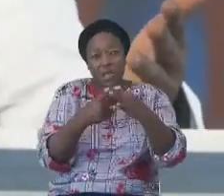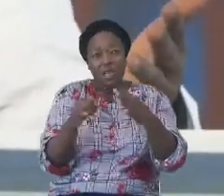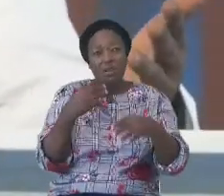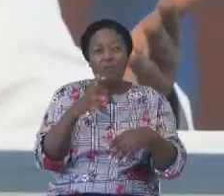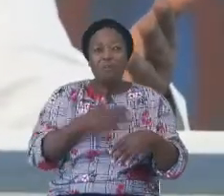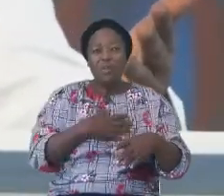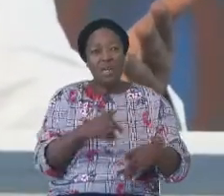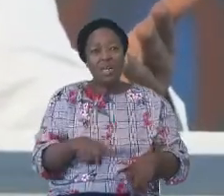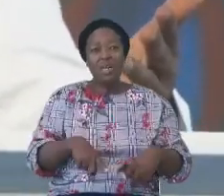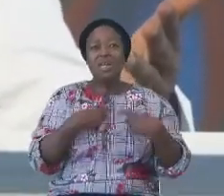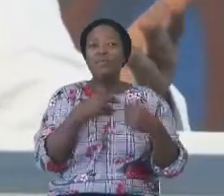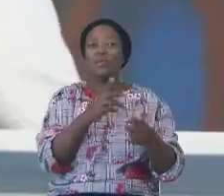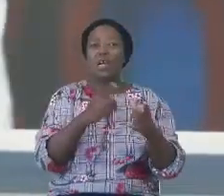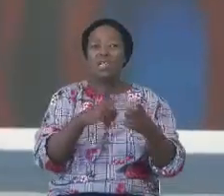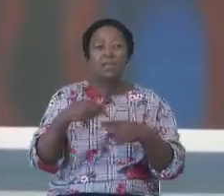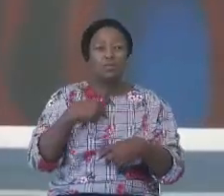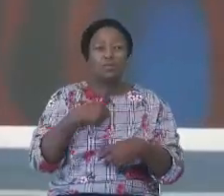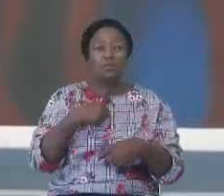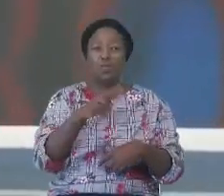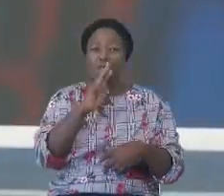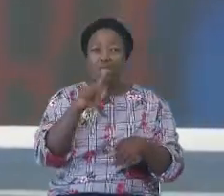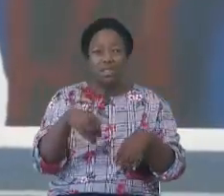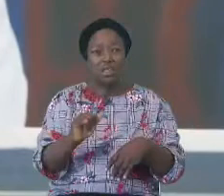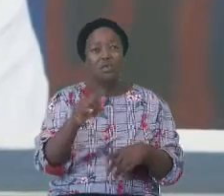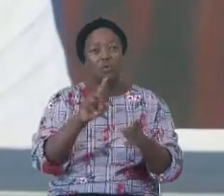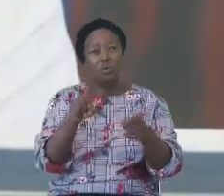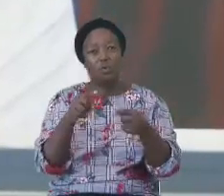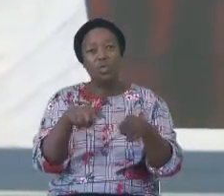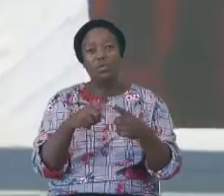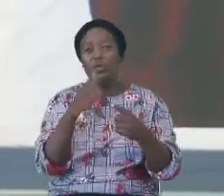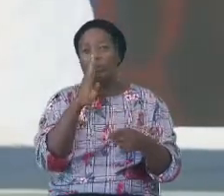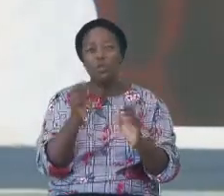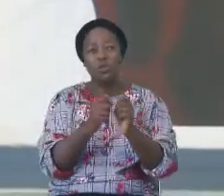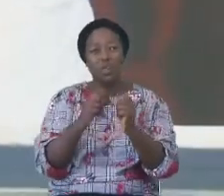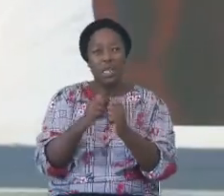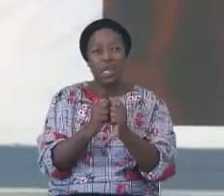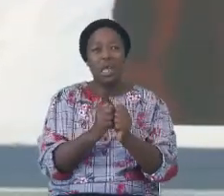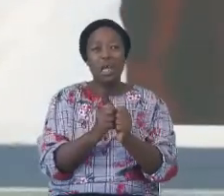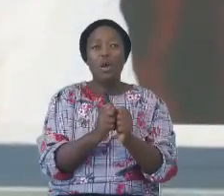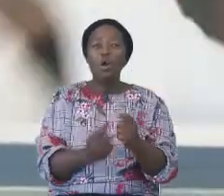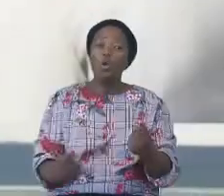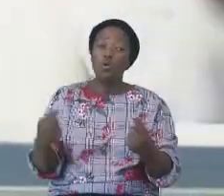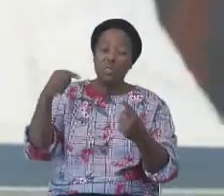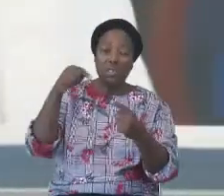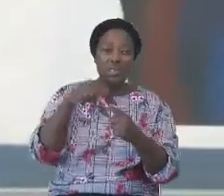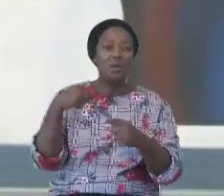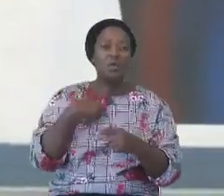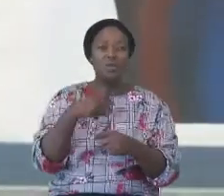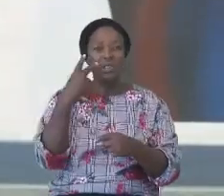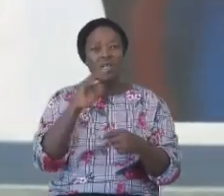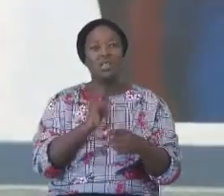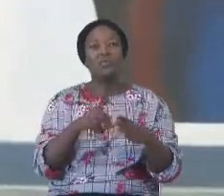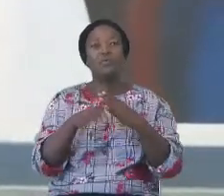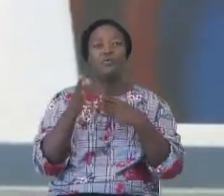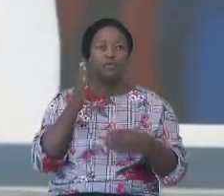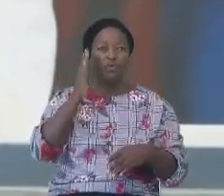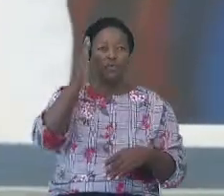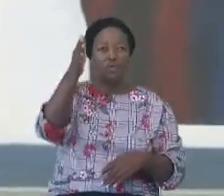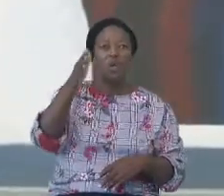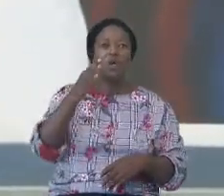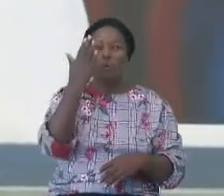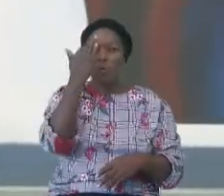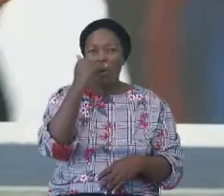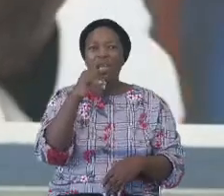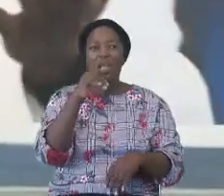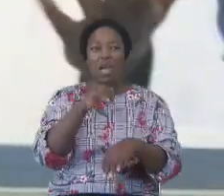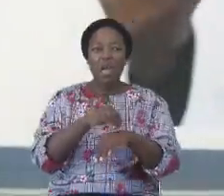together from all eternity, from the deathless past, and we're going to be together until the